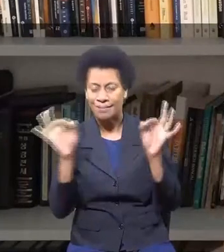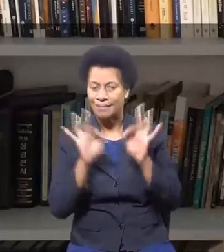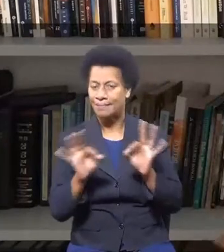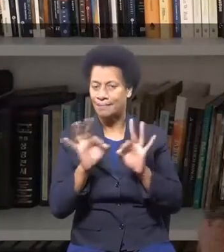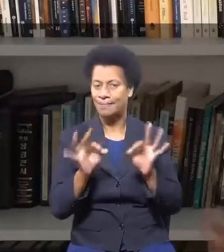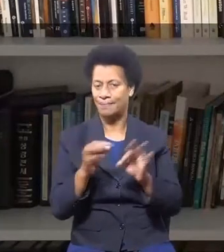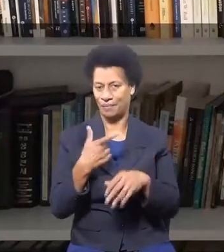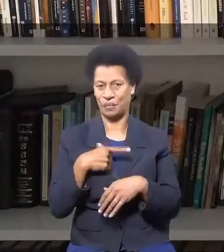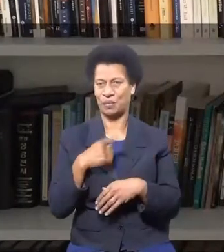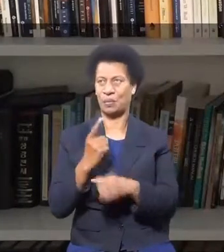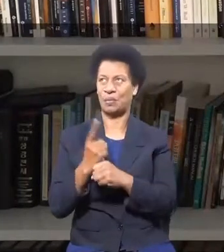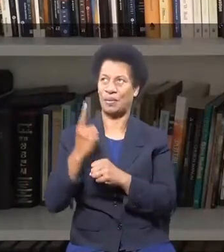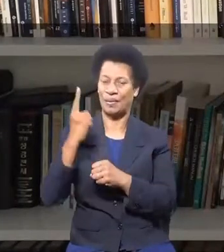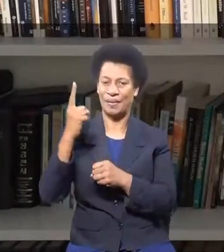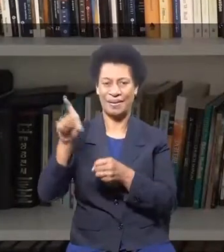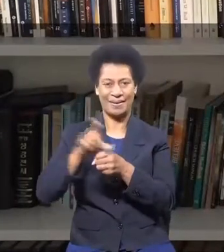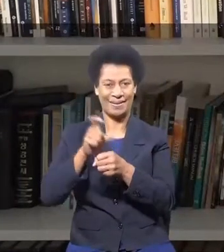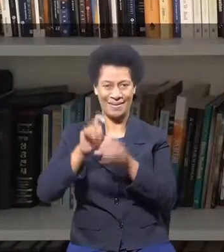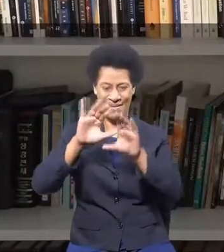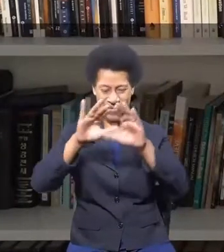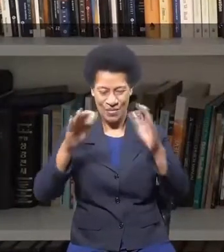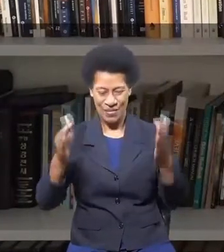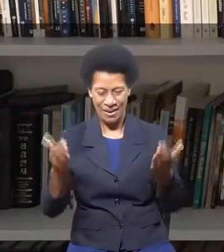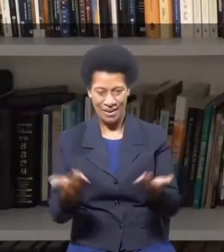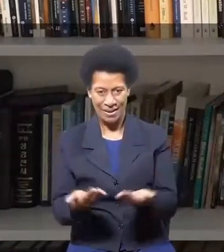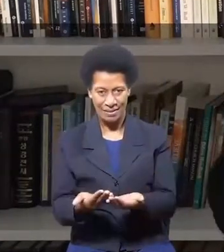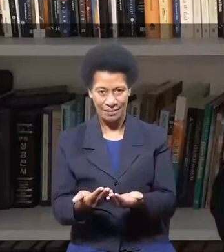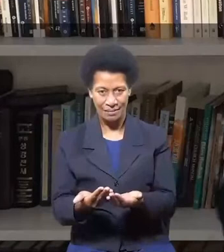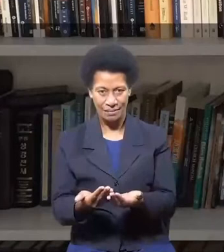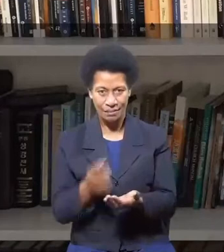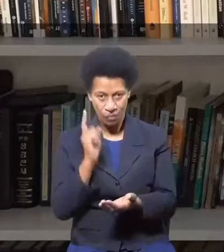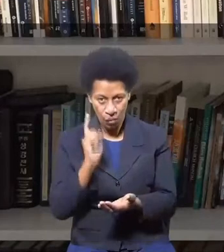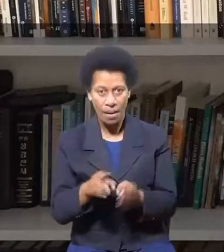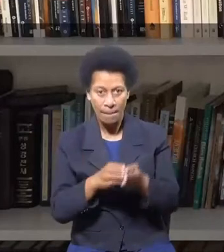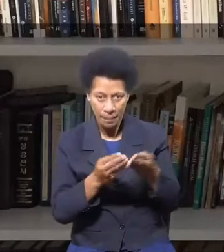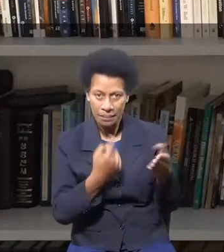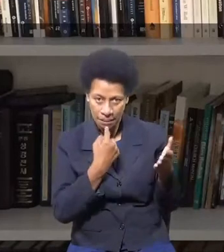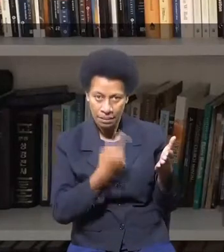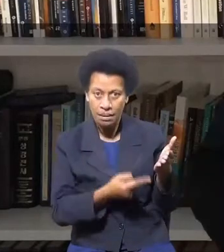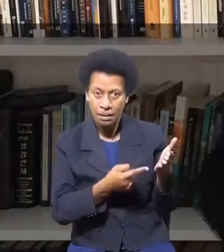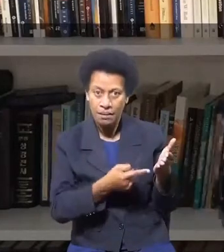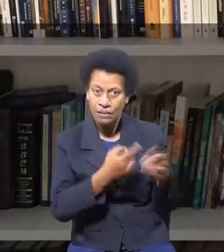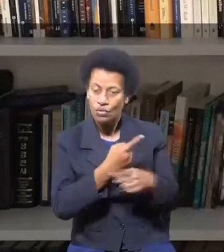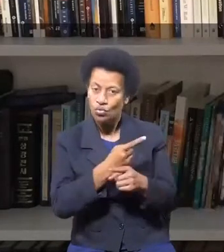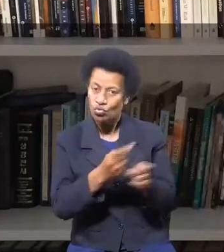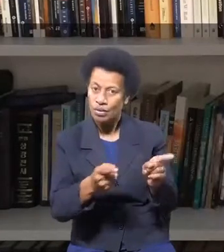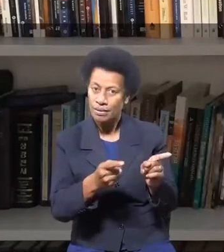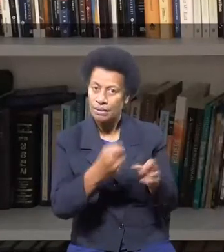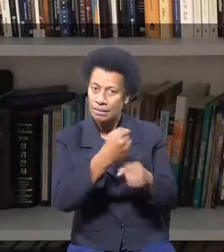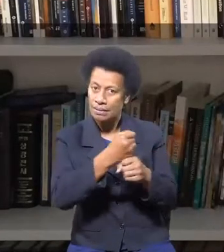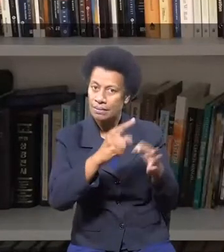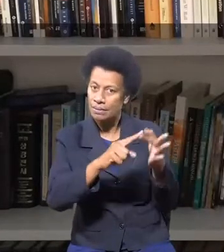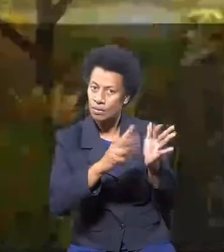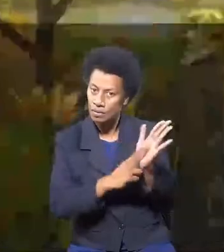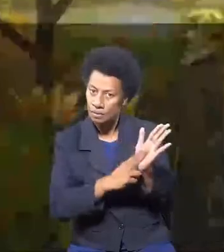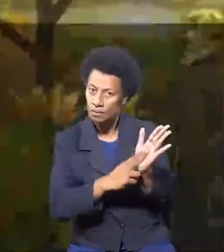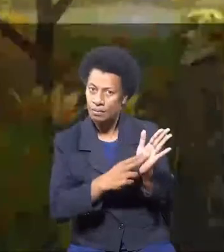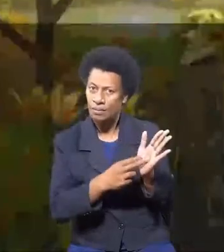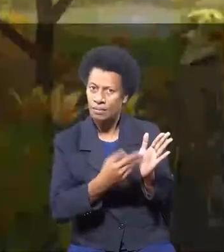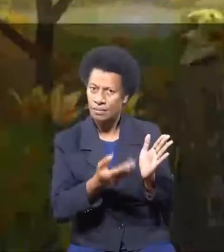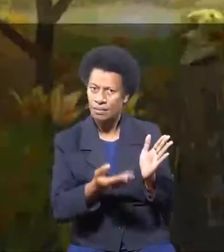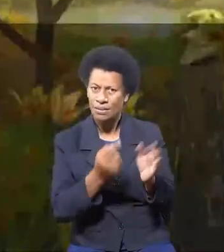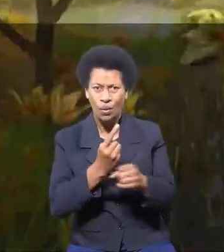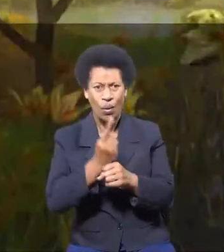death. That's the way that God would create this world. And that's exactly what we read in the Bible, in the book of Genesis. That